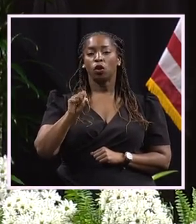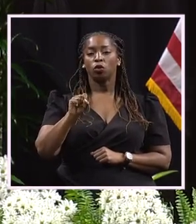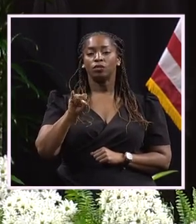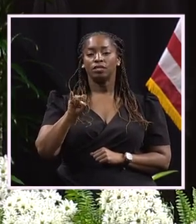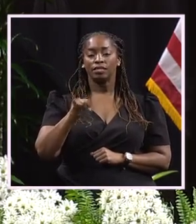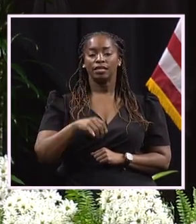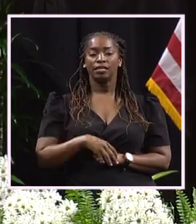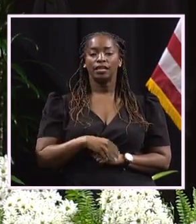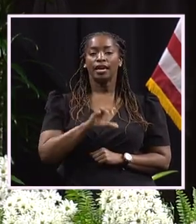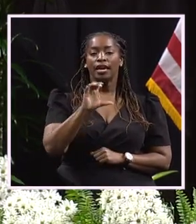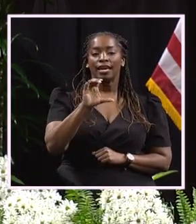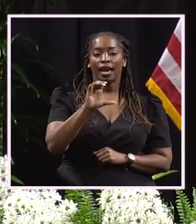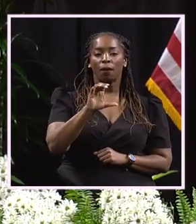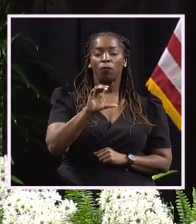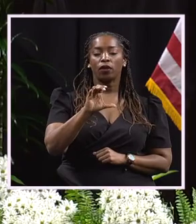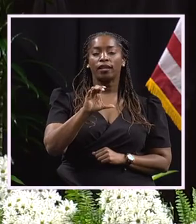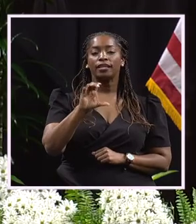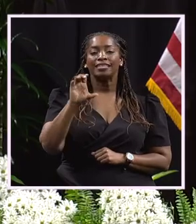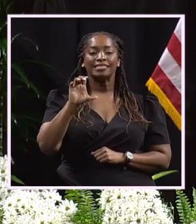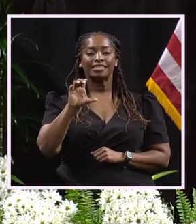Cameron C. Butler,